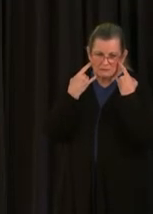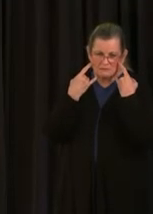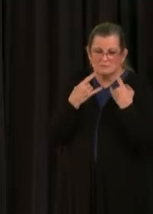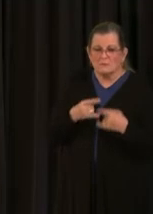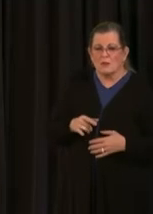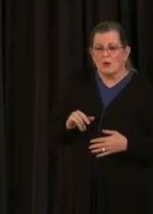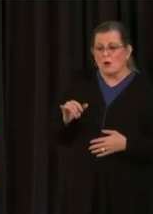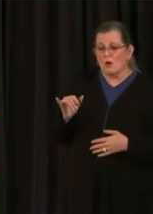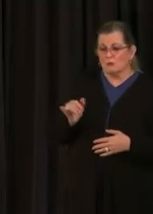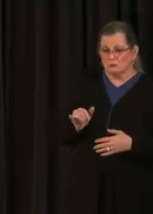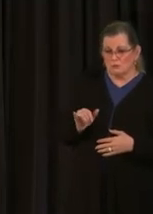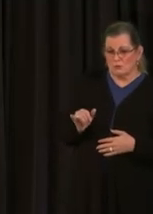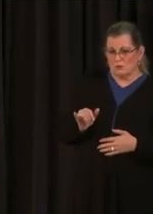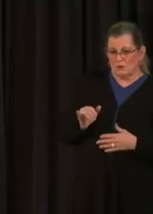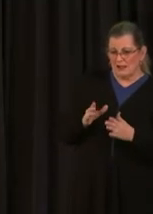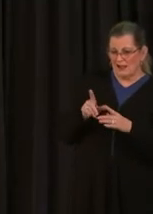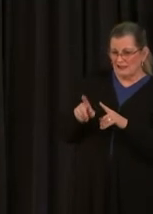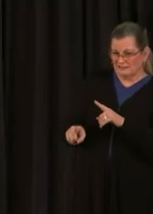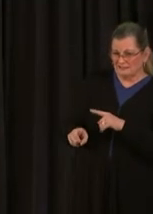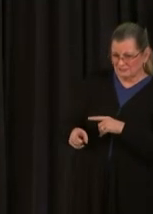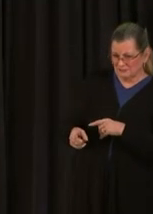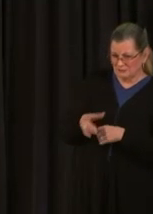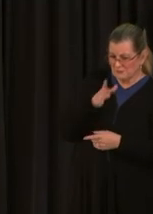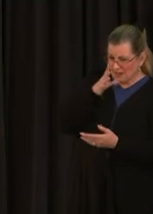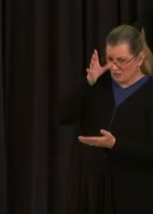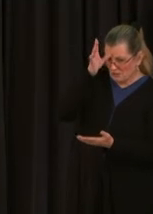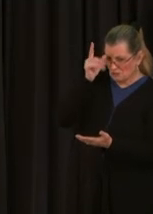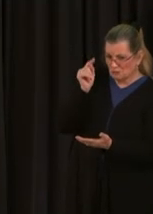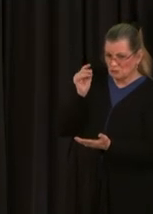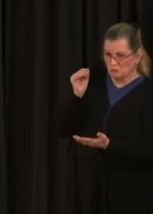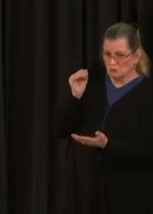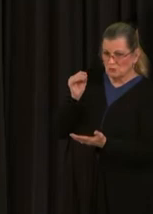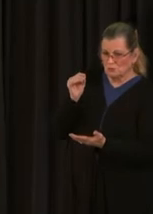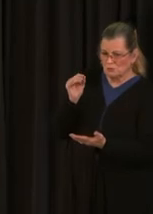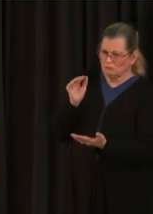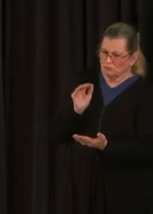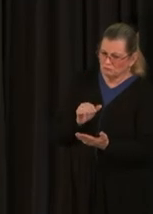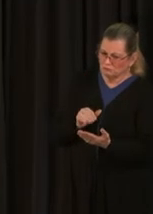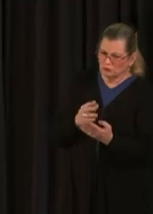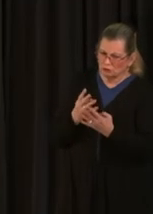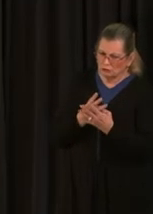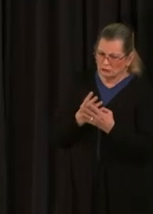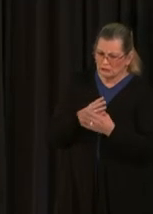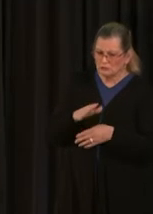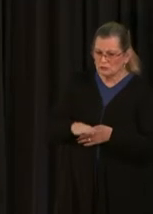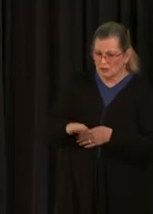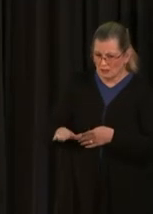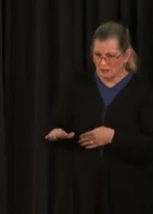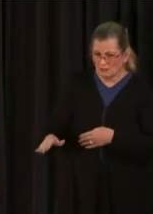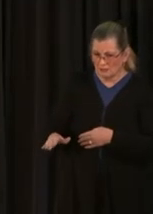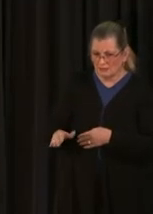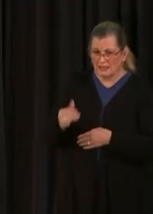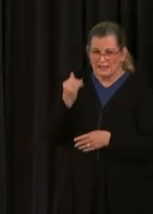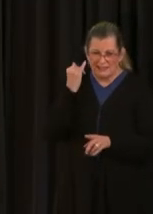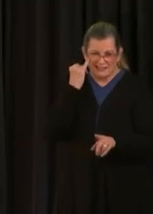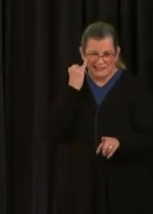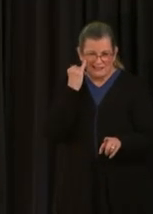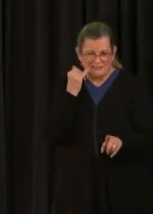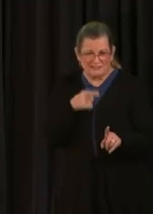training as it relates to the proper use of PPEs and the proper disposal of